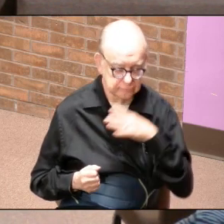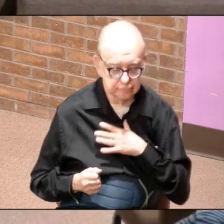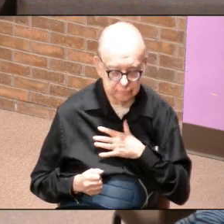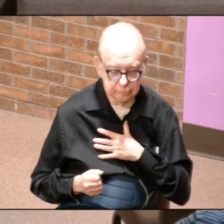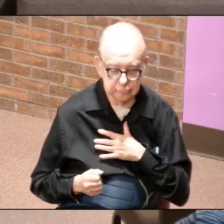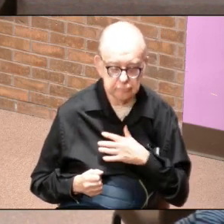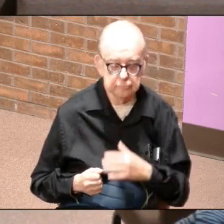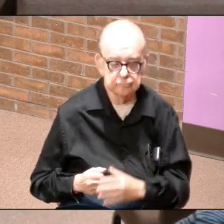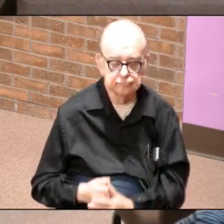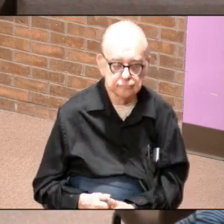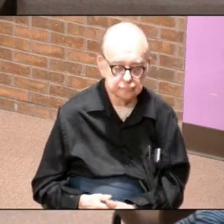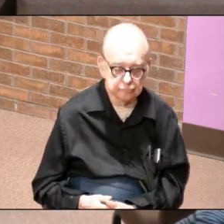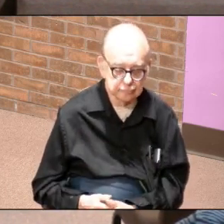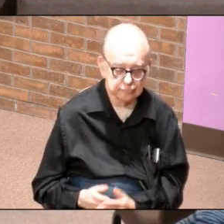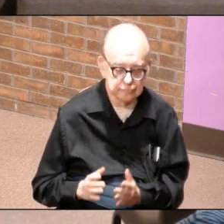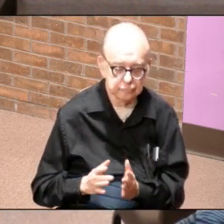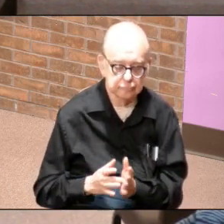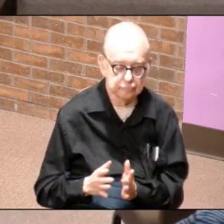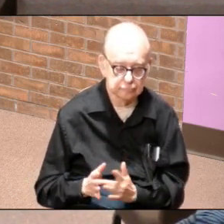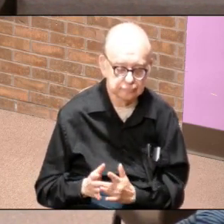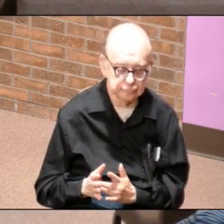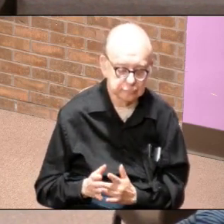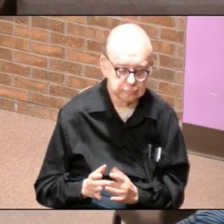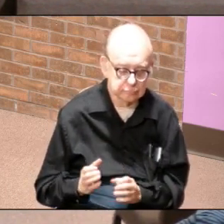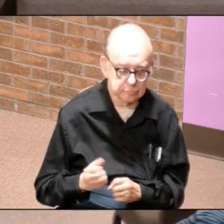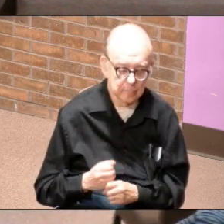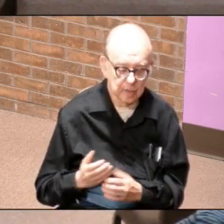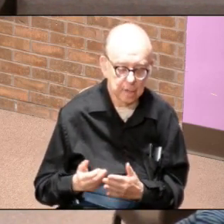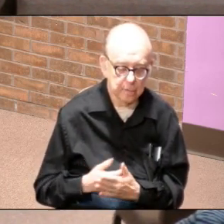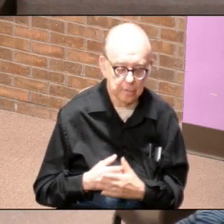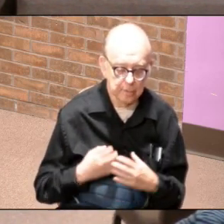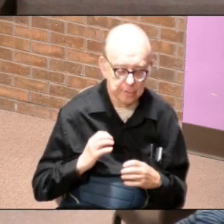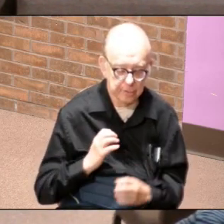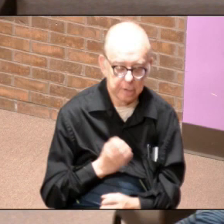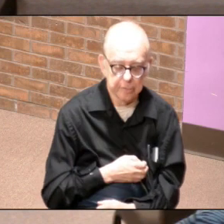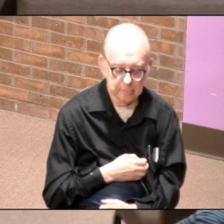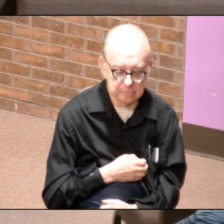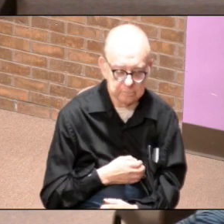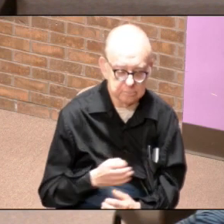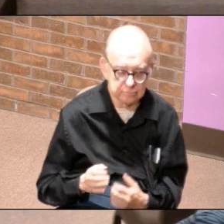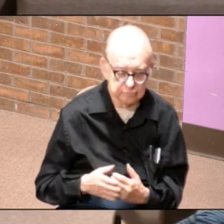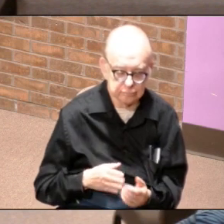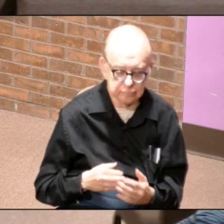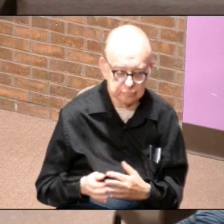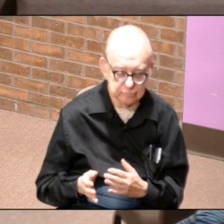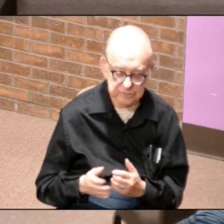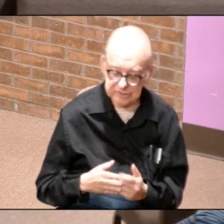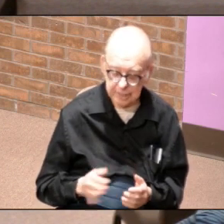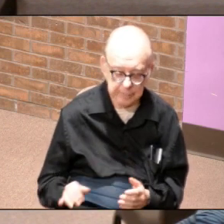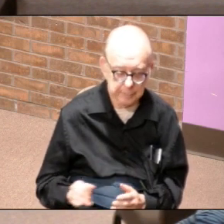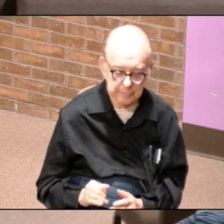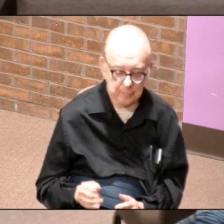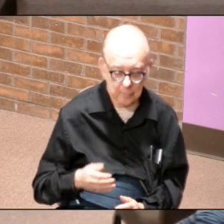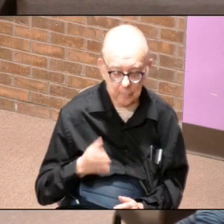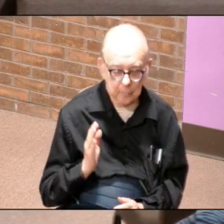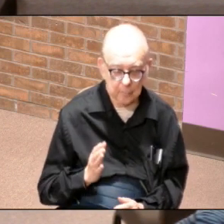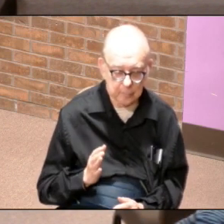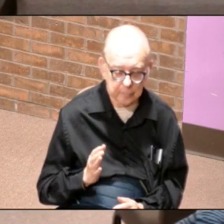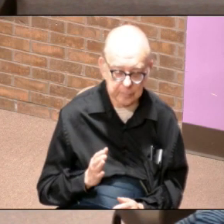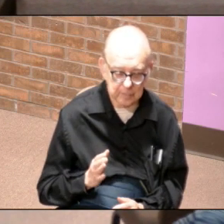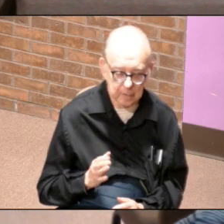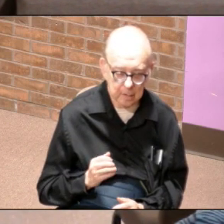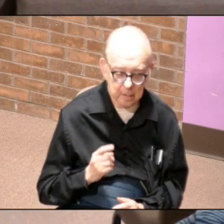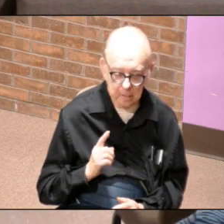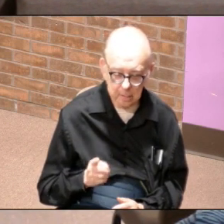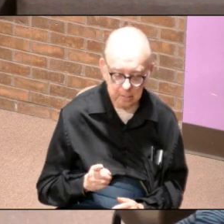sleep. He had to re-energize. Even though he was God in the